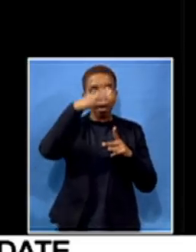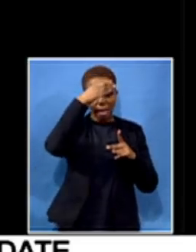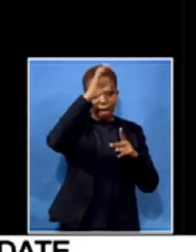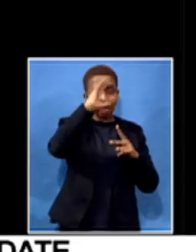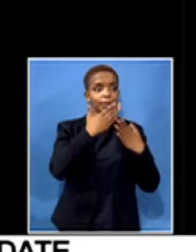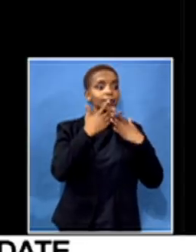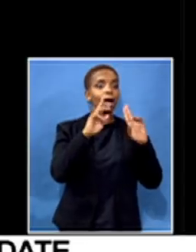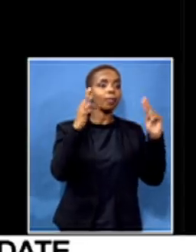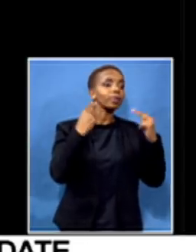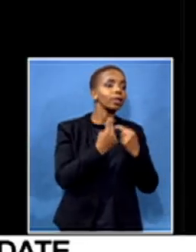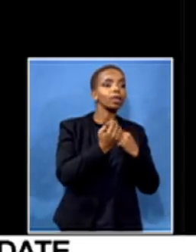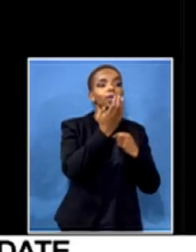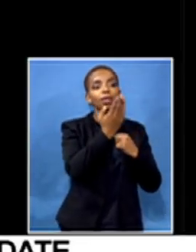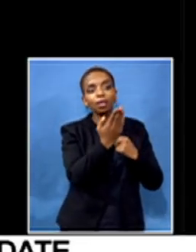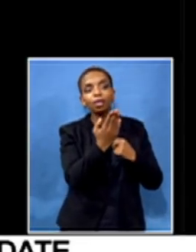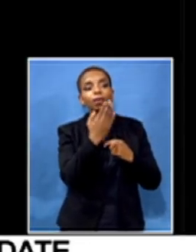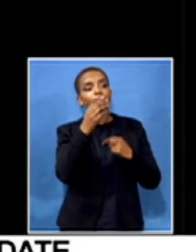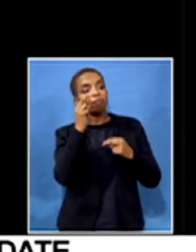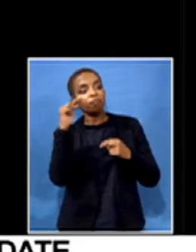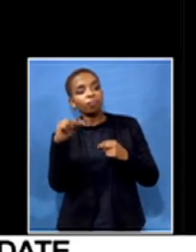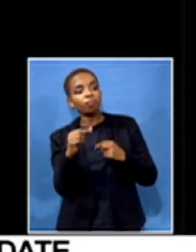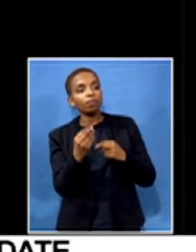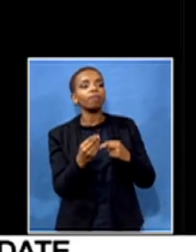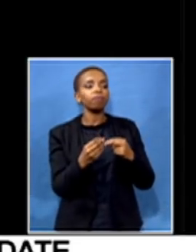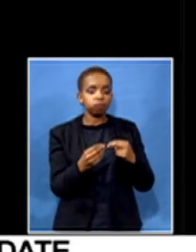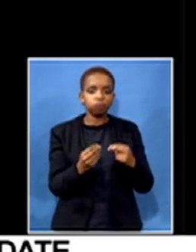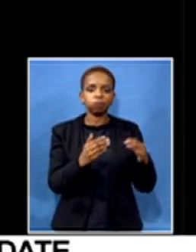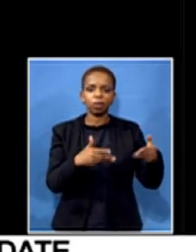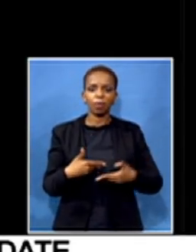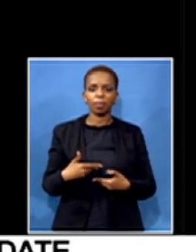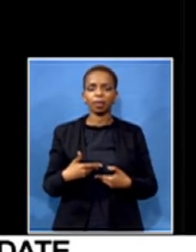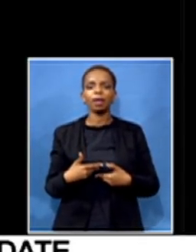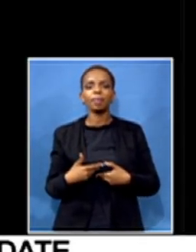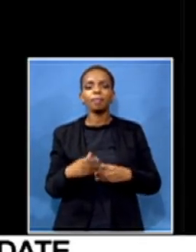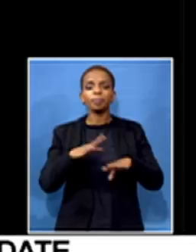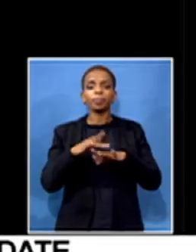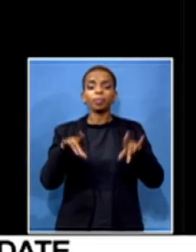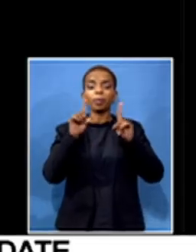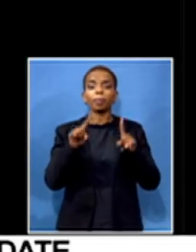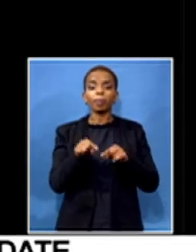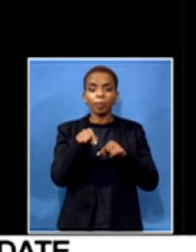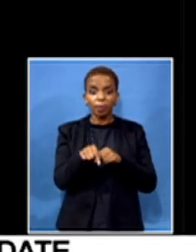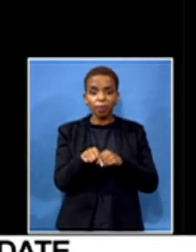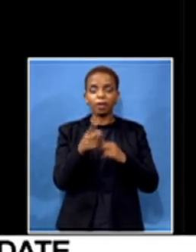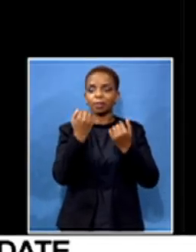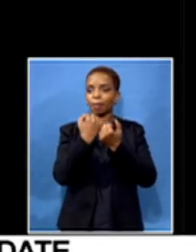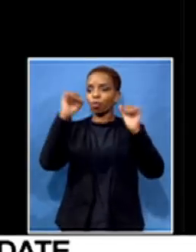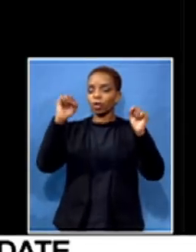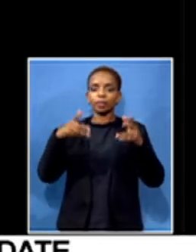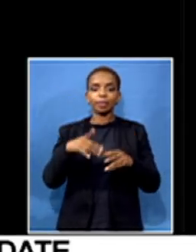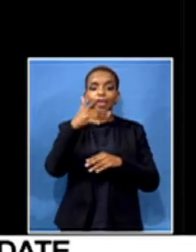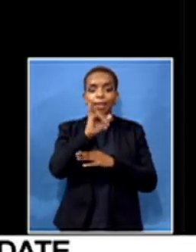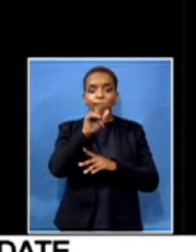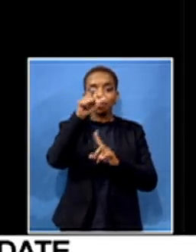their views. And certainly, as in a normal democracy, if anybody argues and expresses their